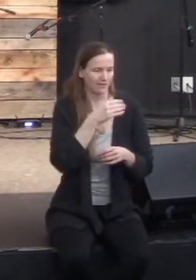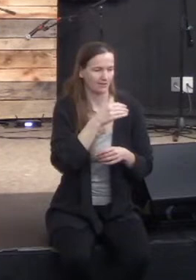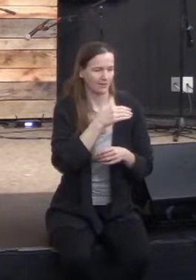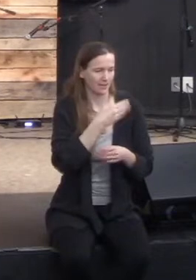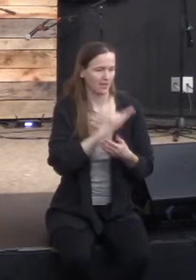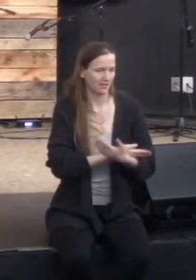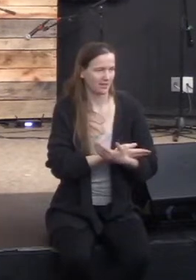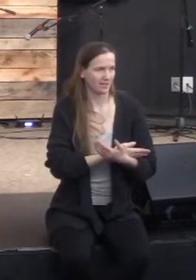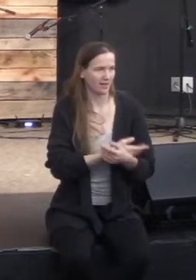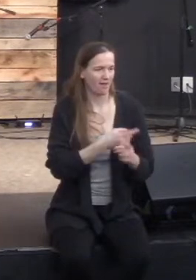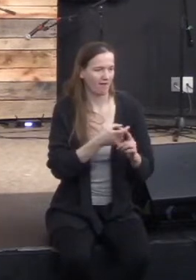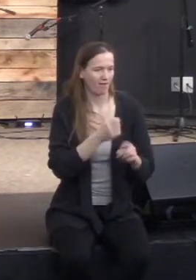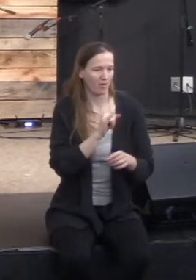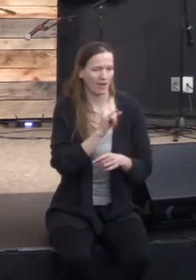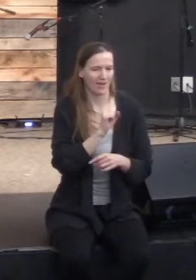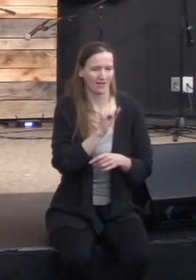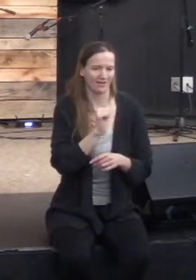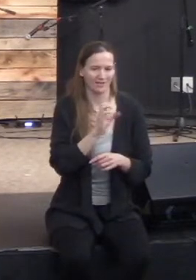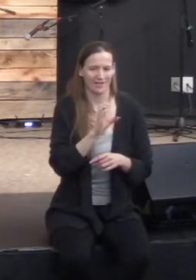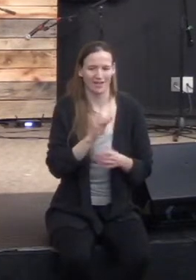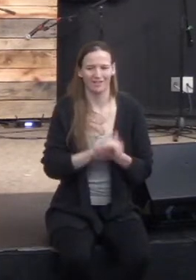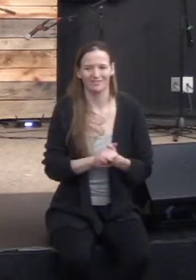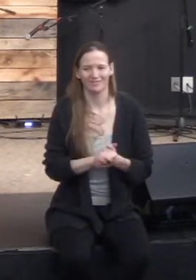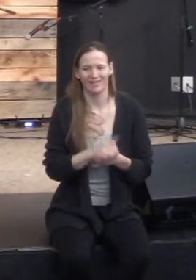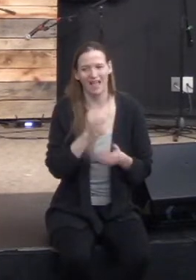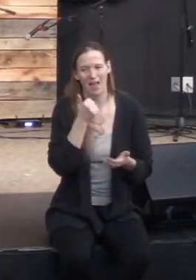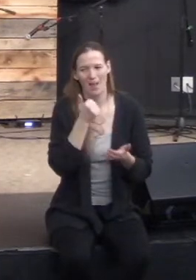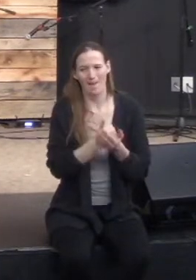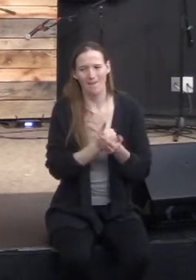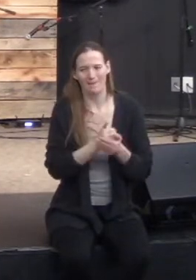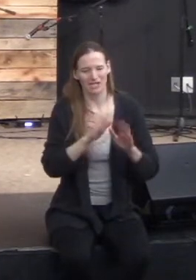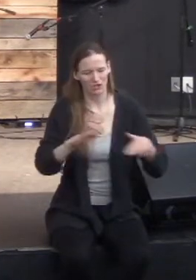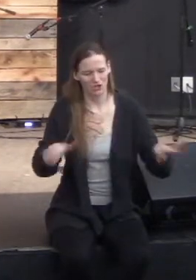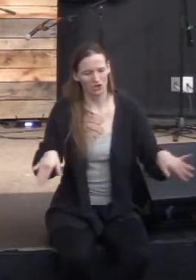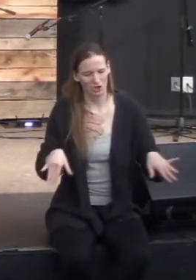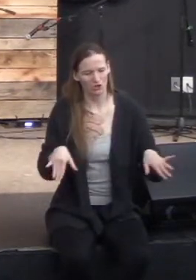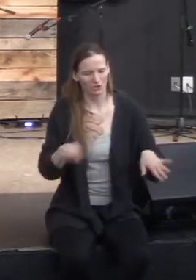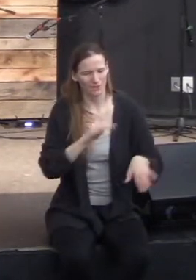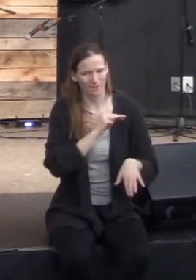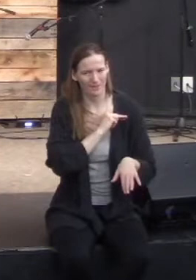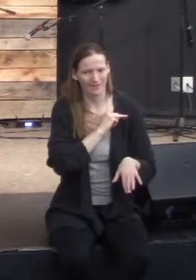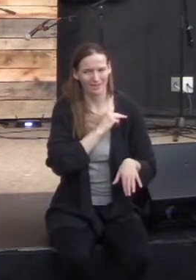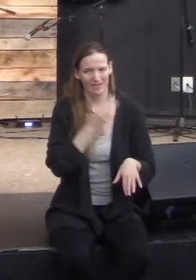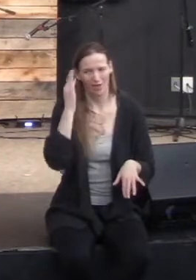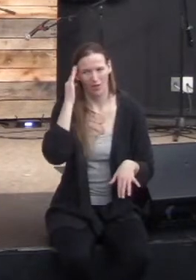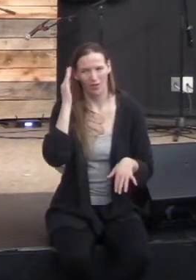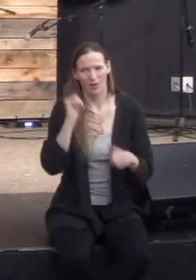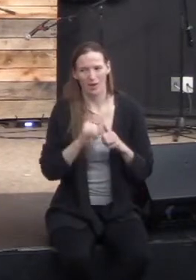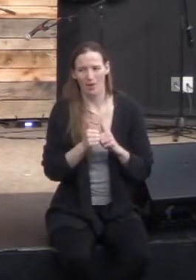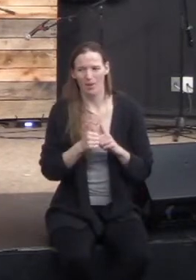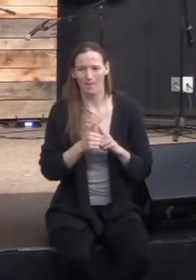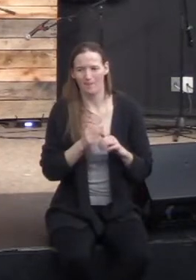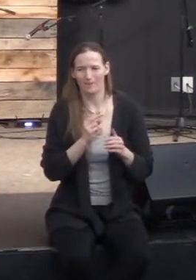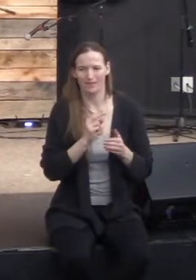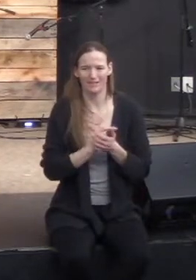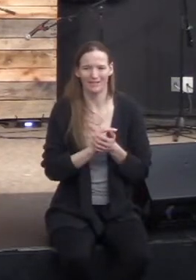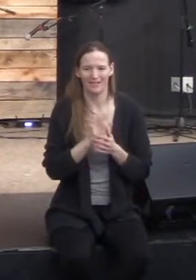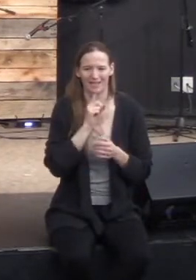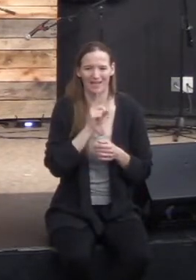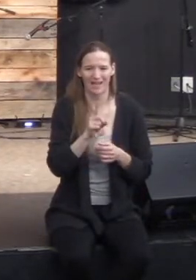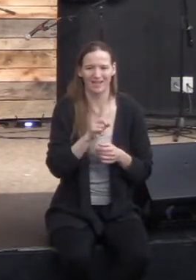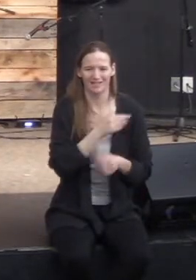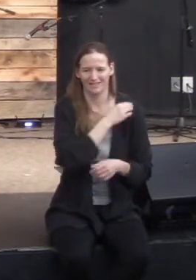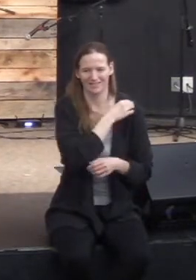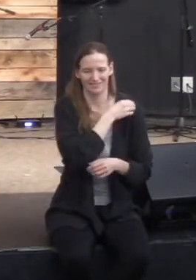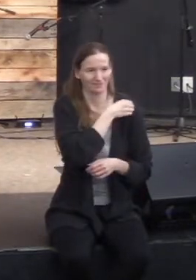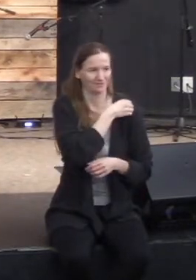You know, amen, children's ministry, come on. They know how to be honest in children's ministry. You